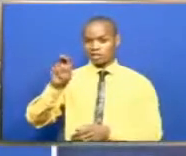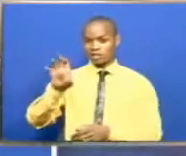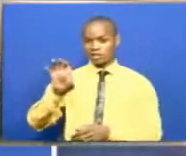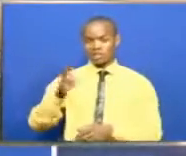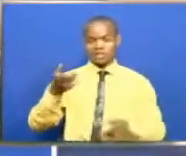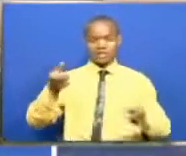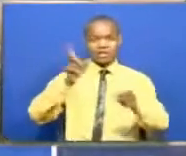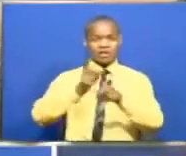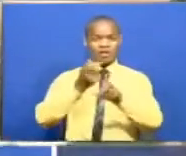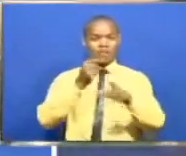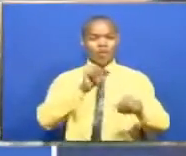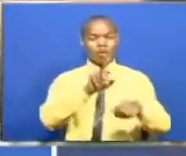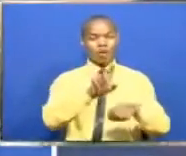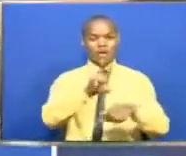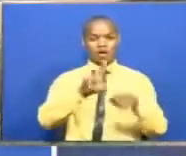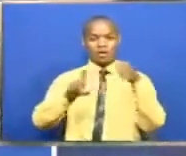from